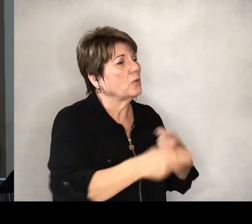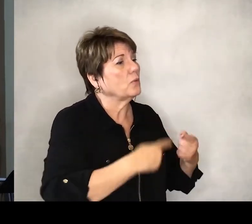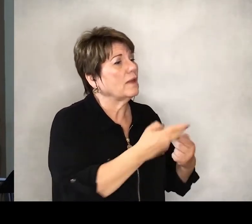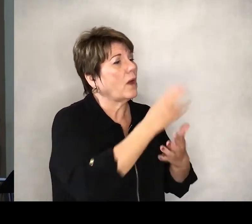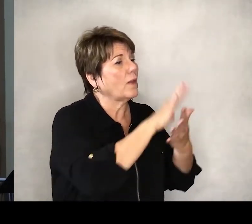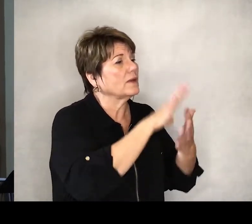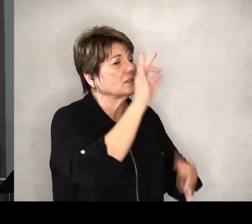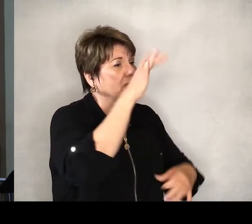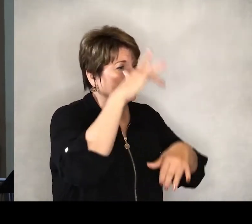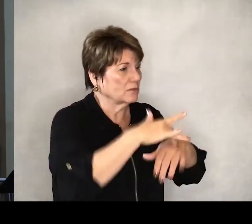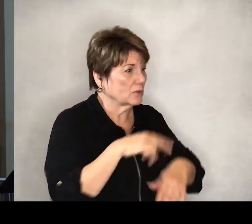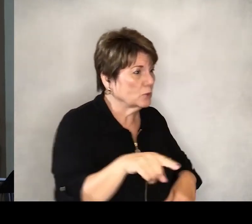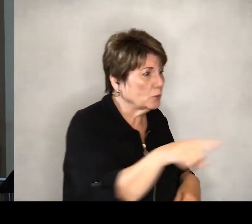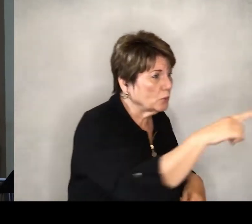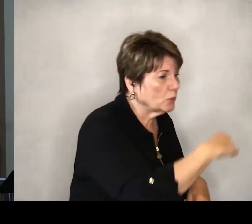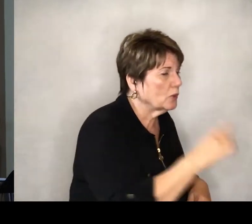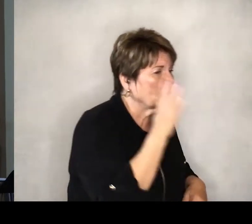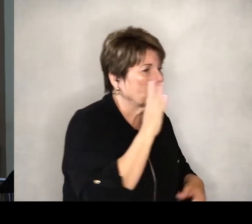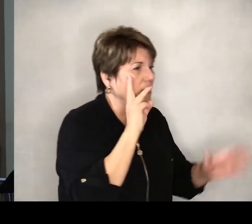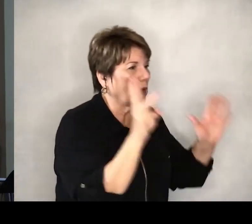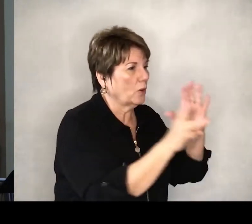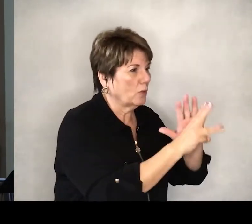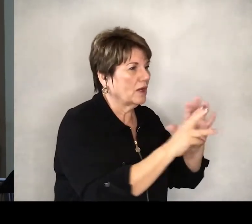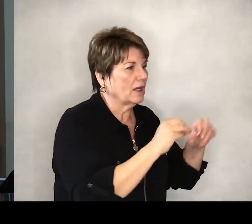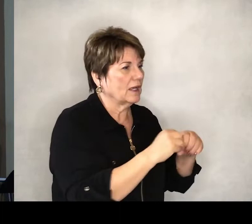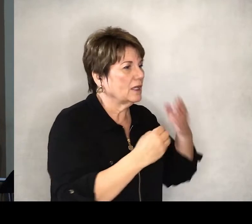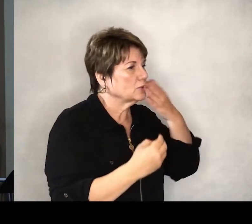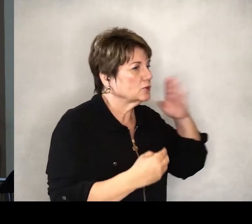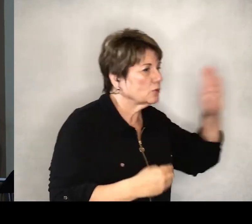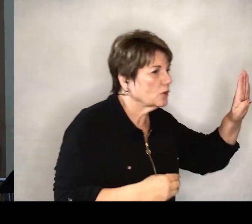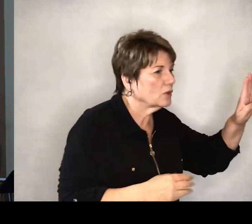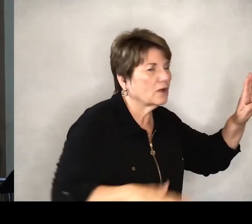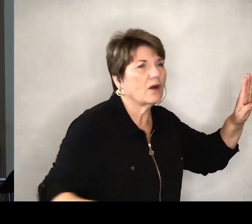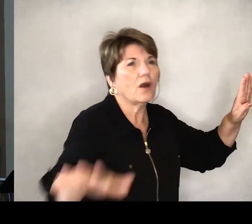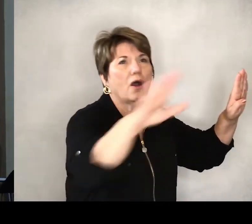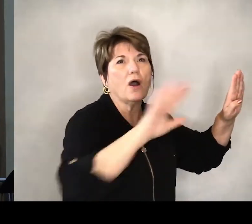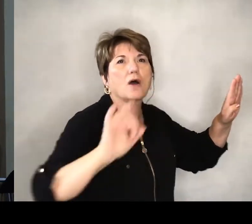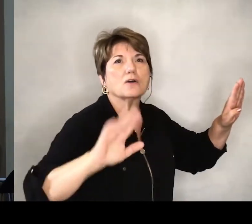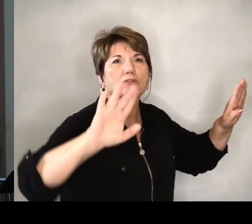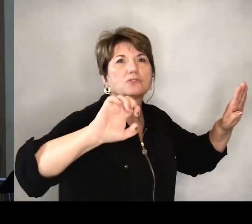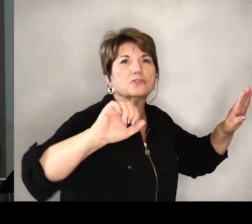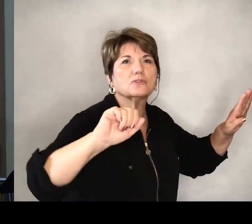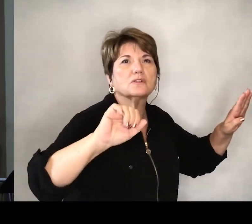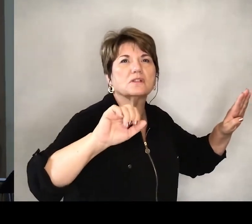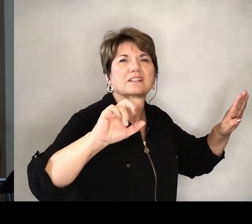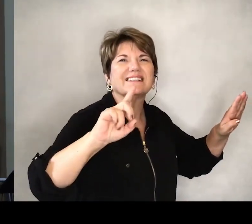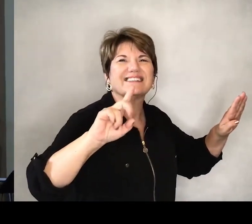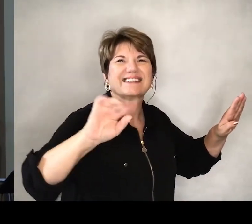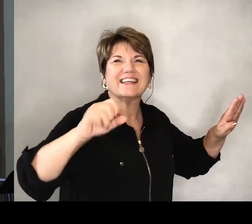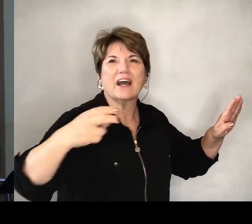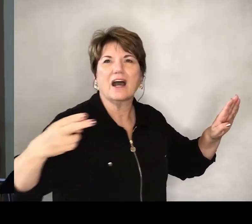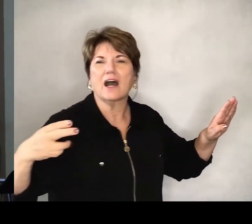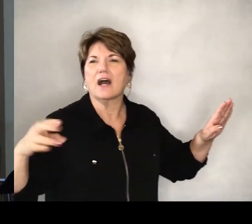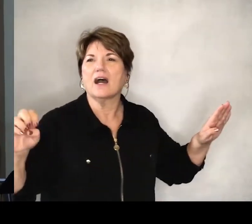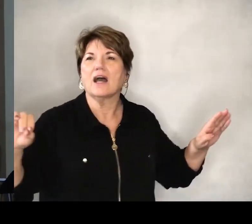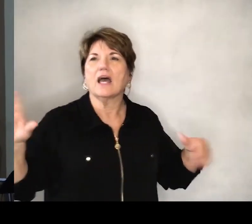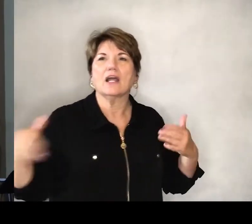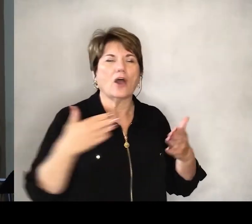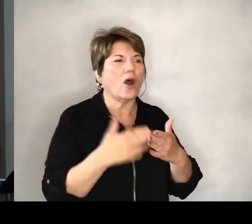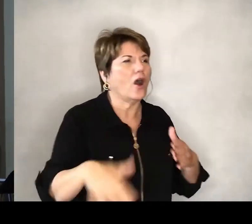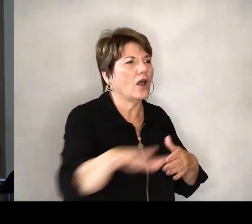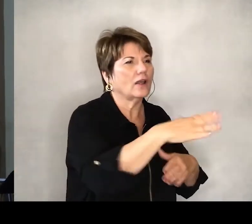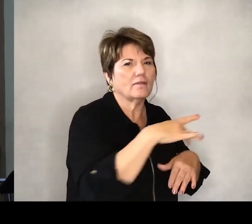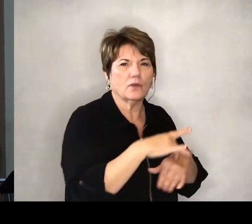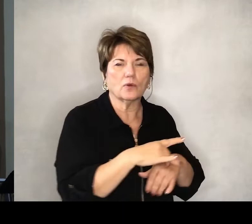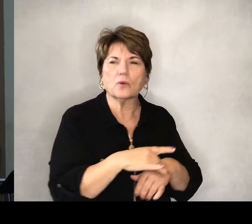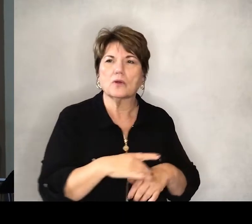Spirit comes on you, and you'll be witnesses in Jerusalem and in all Judea and Samaria and to the very ends of the earth.'" And it again sort